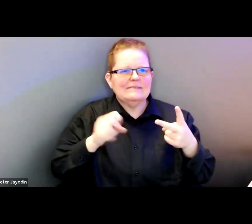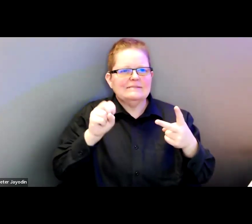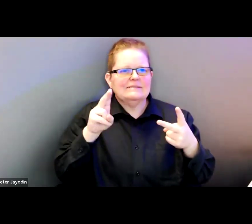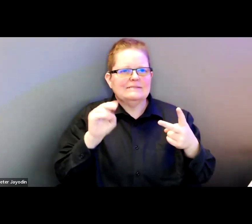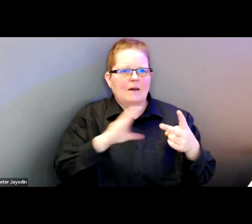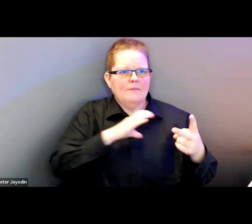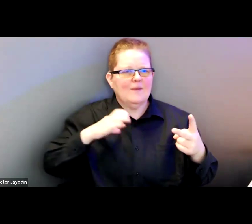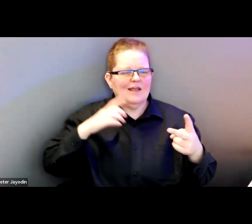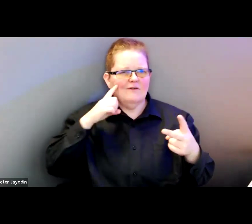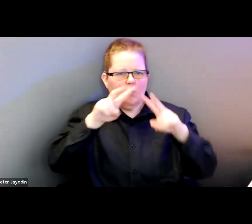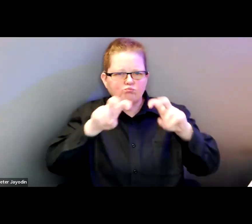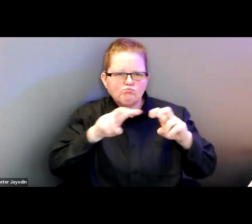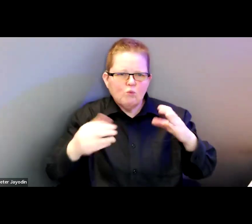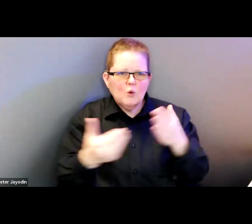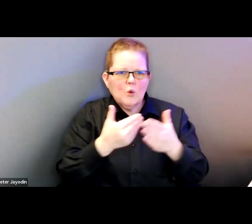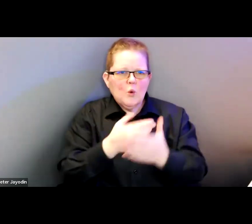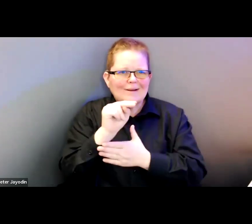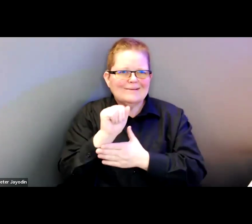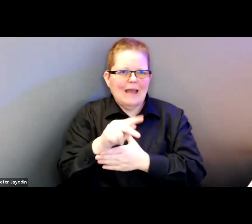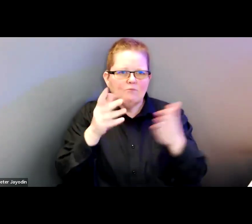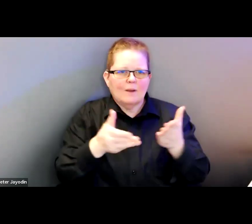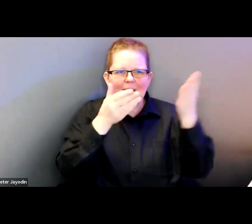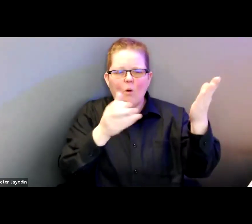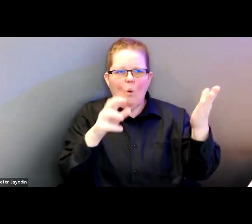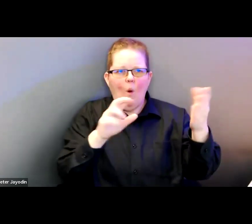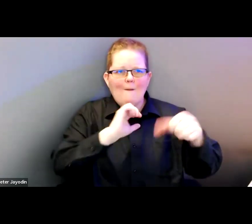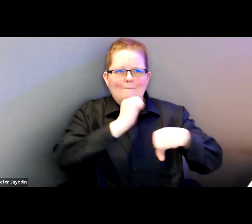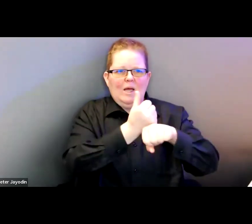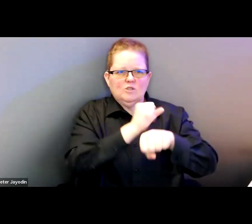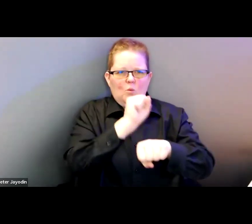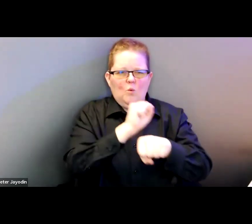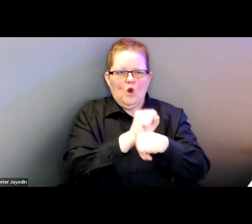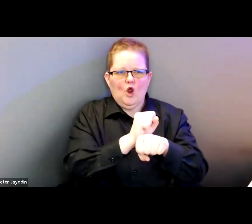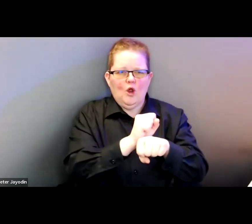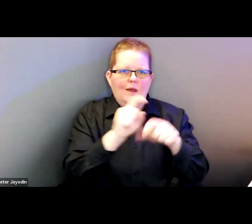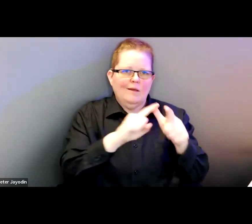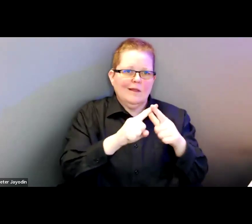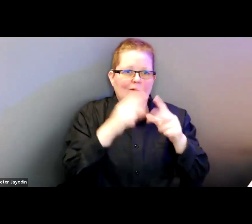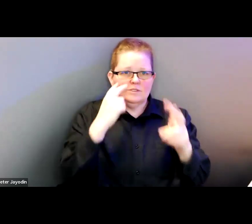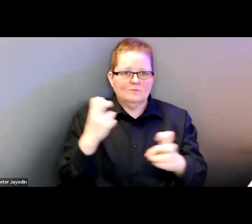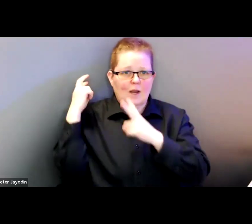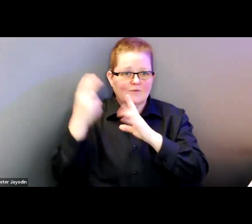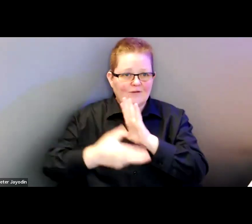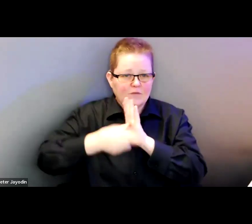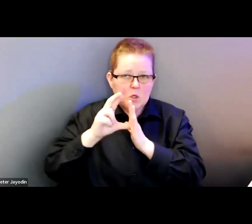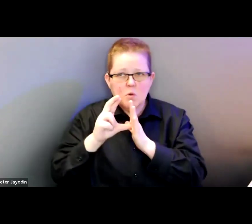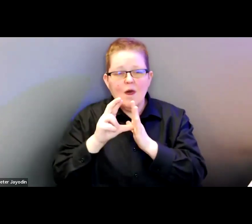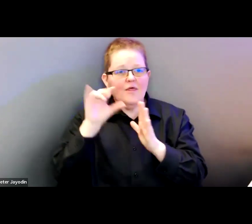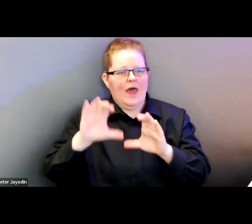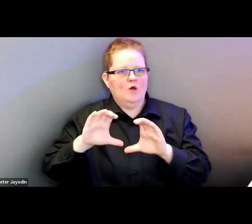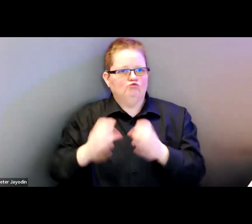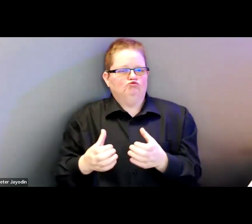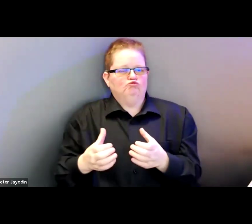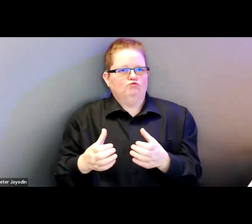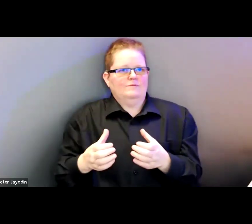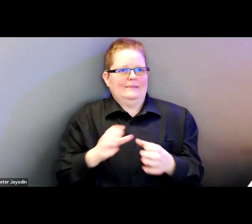if, based on the work of those subcommittees, you do the retrospective review, and that group, that subcommittee says, well, these are